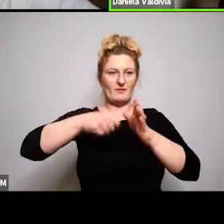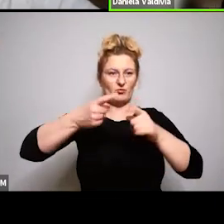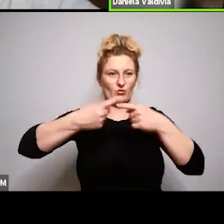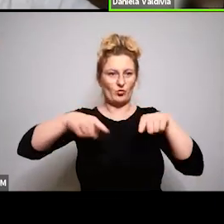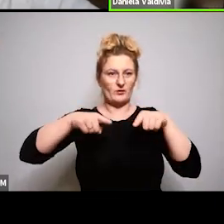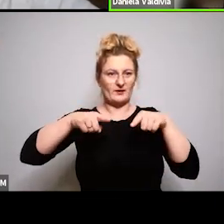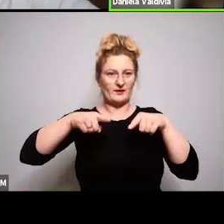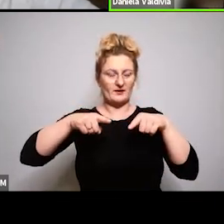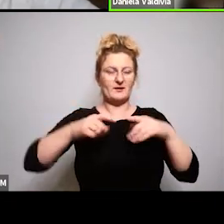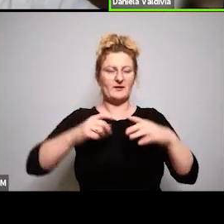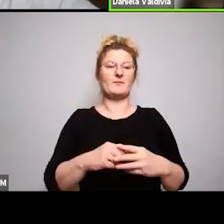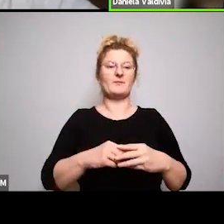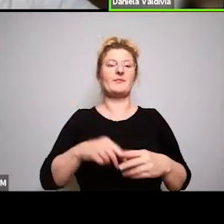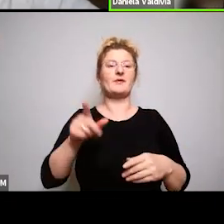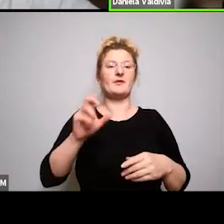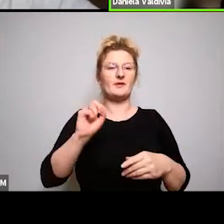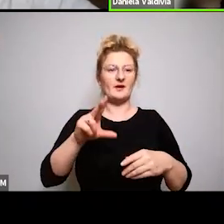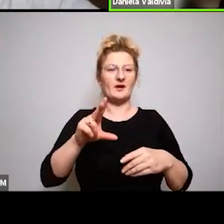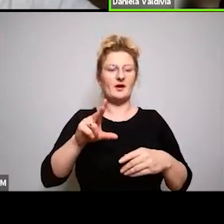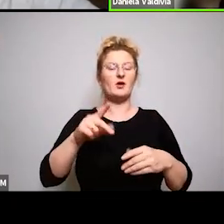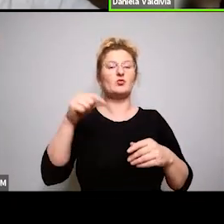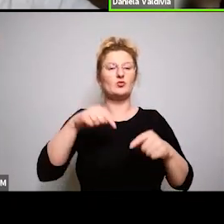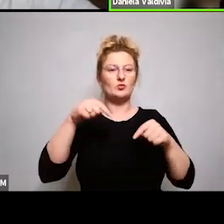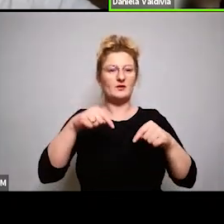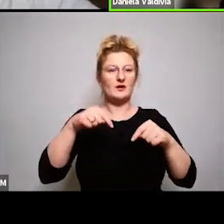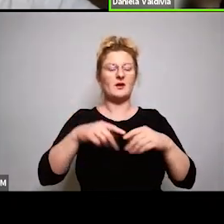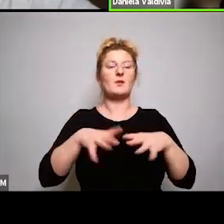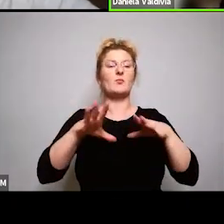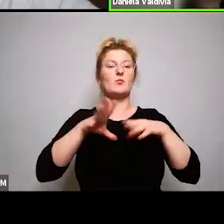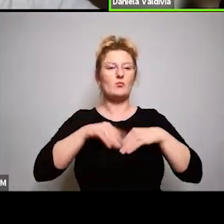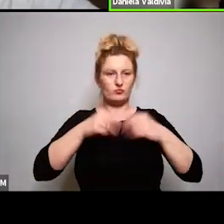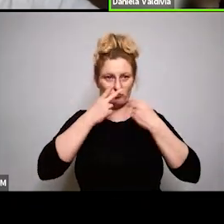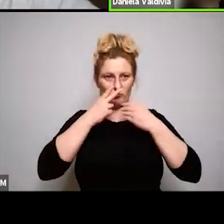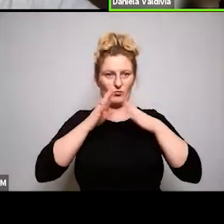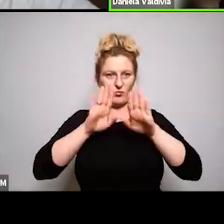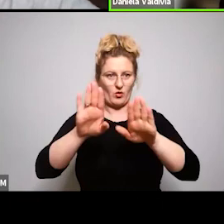guys ready. It's just 2 minutes.